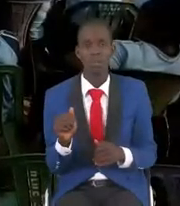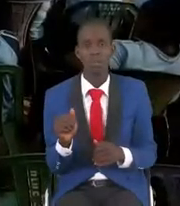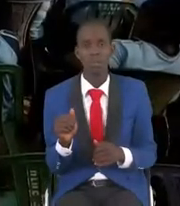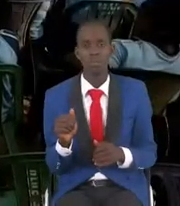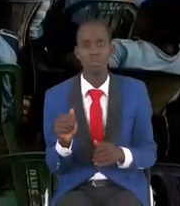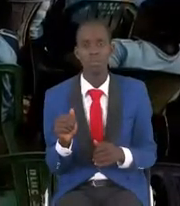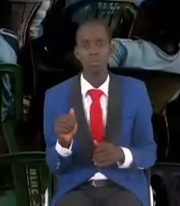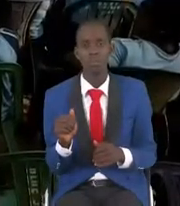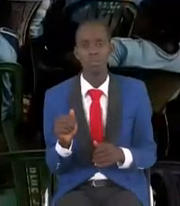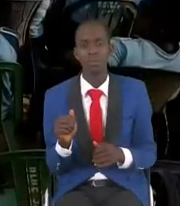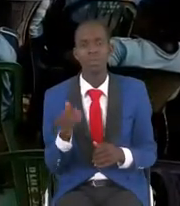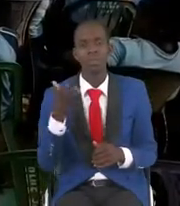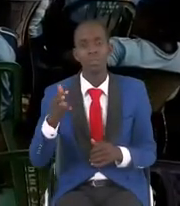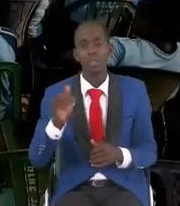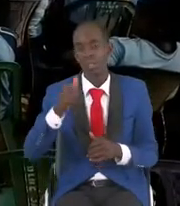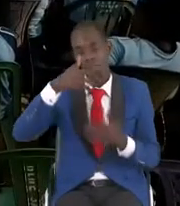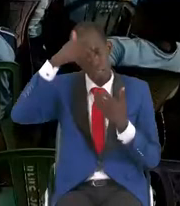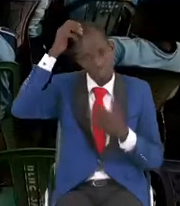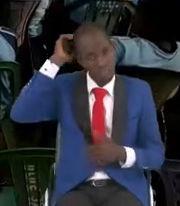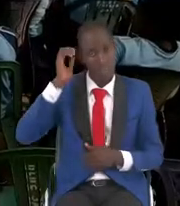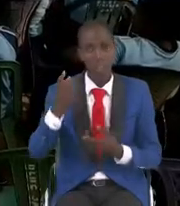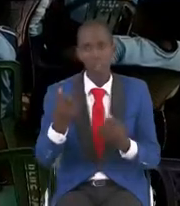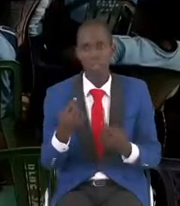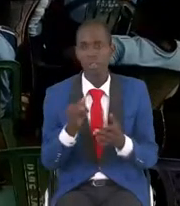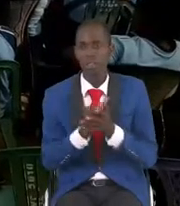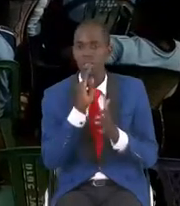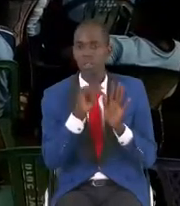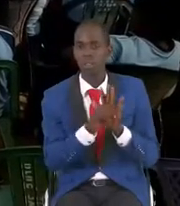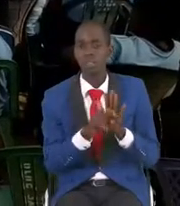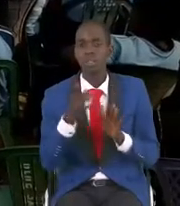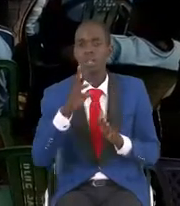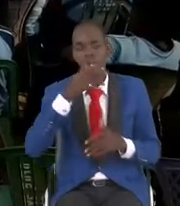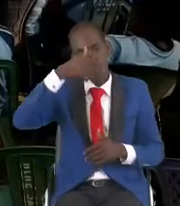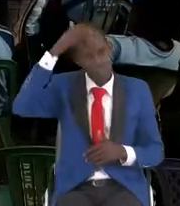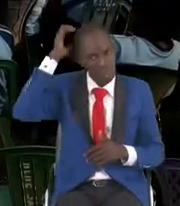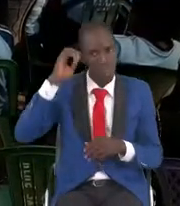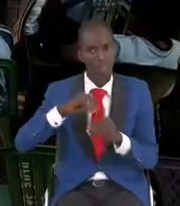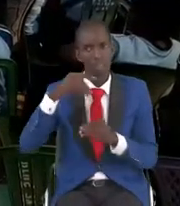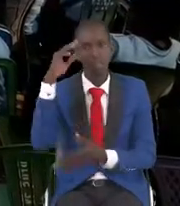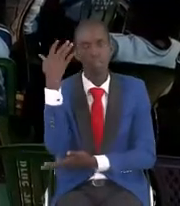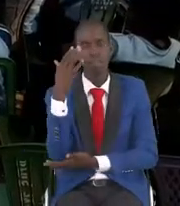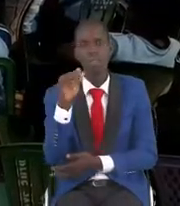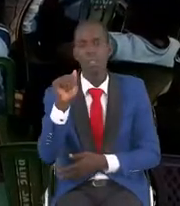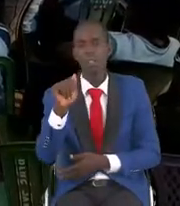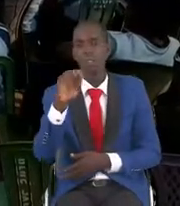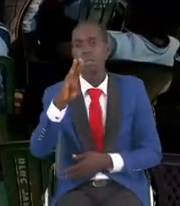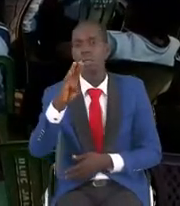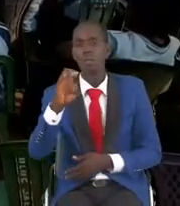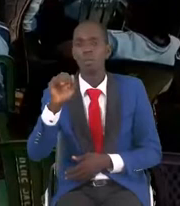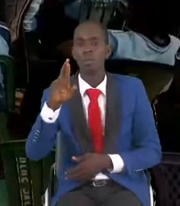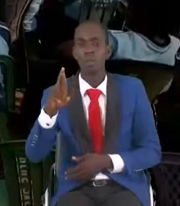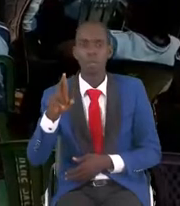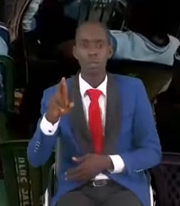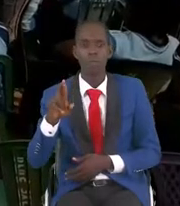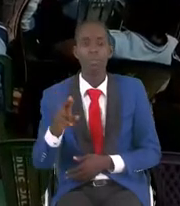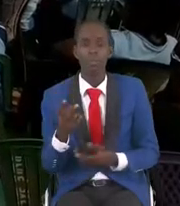negative. There are lions in the forest. There are lions in the bush. A bear came. There are bears in